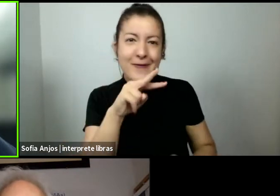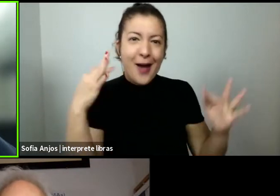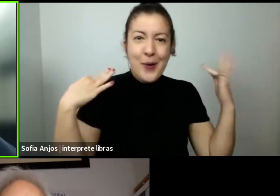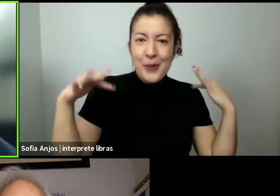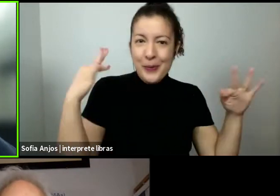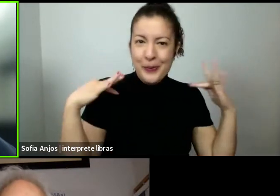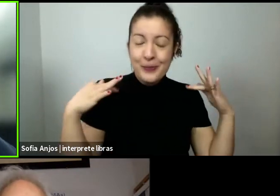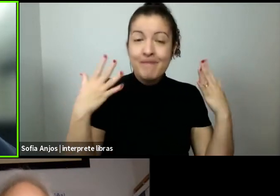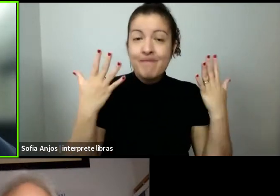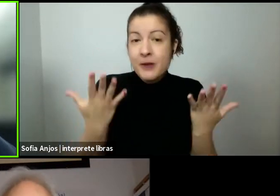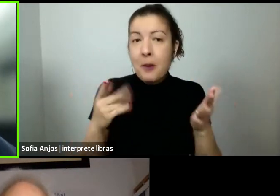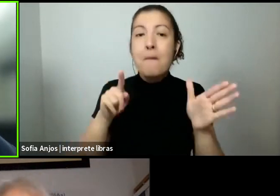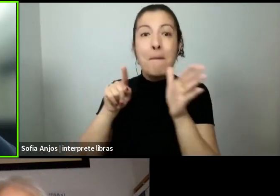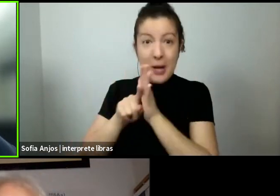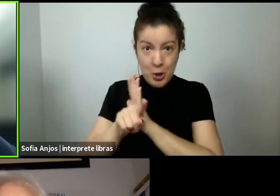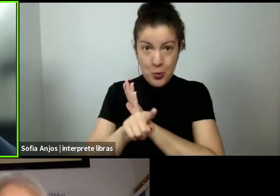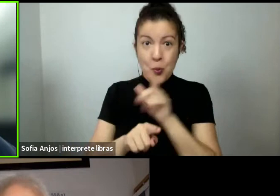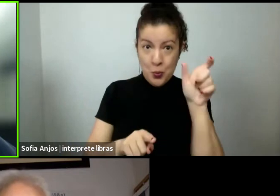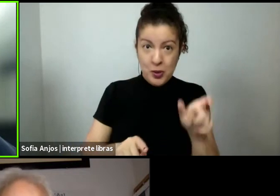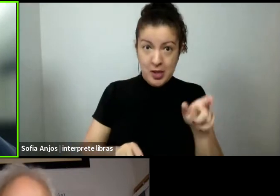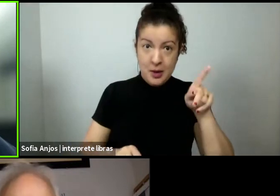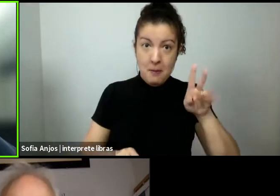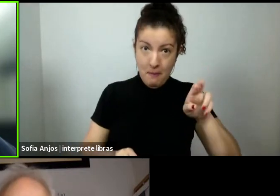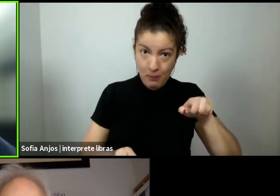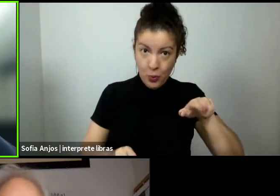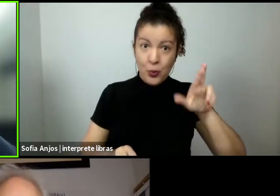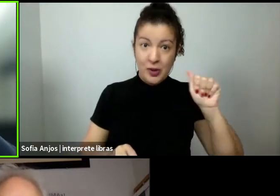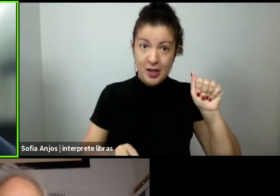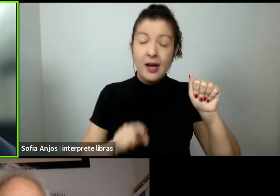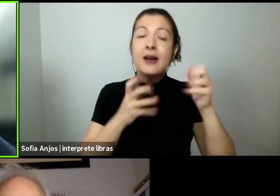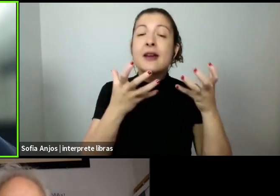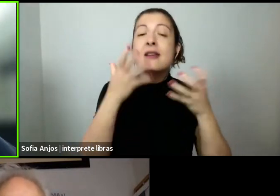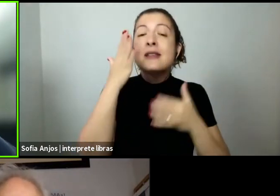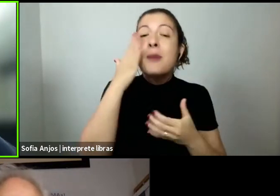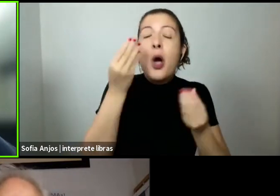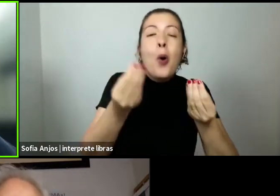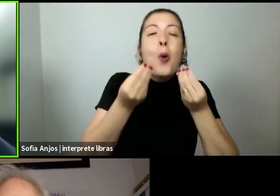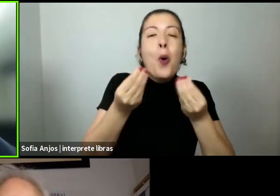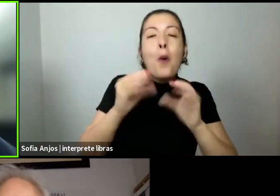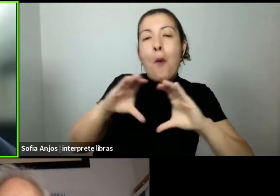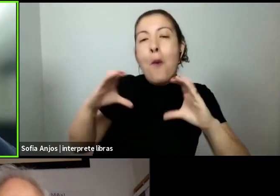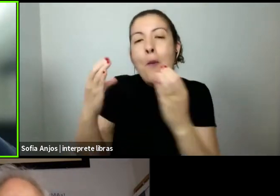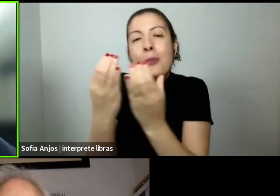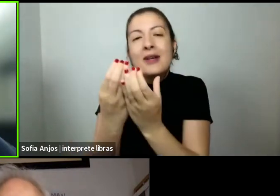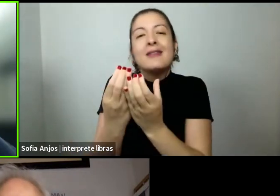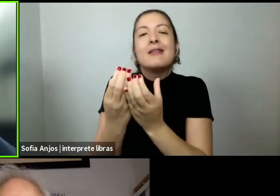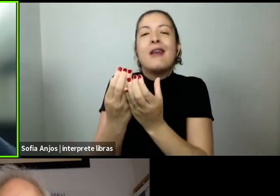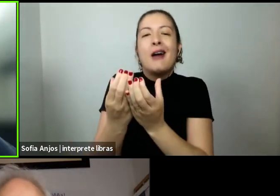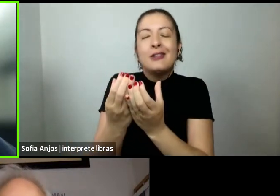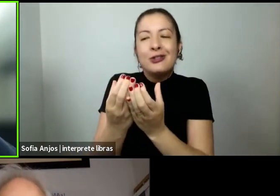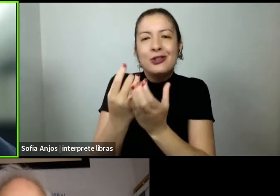atrair a comunidade para apoiar uma iniciativa dessa, né?